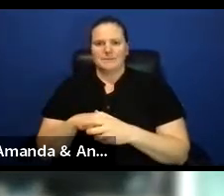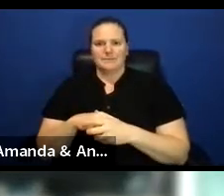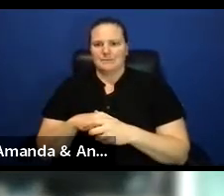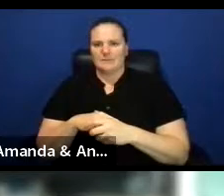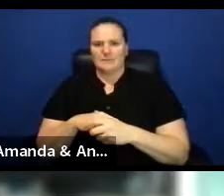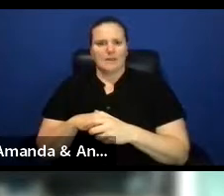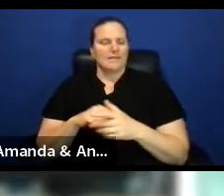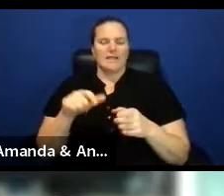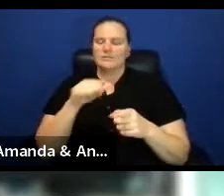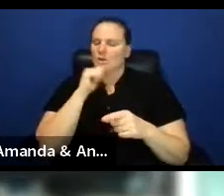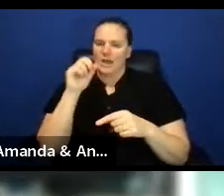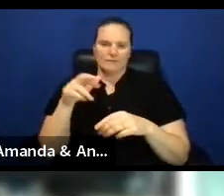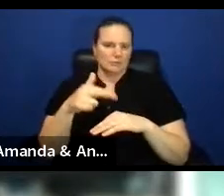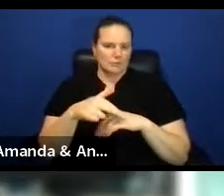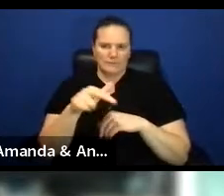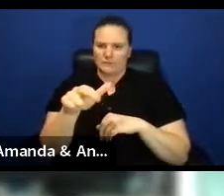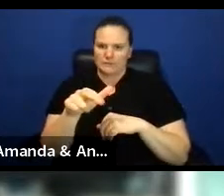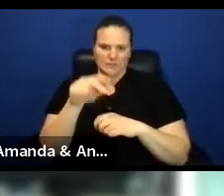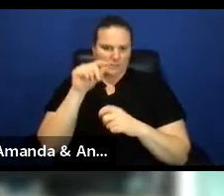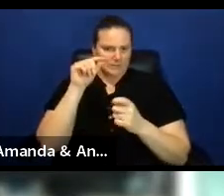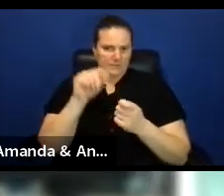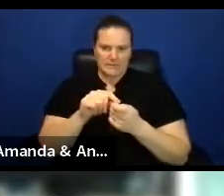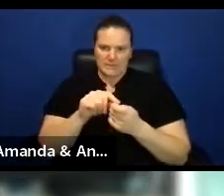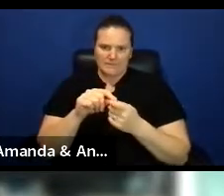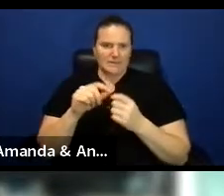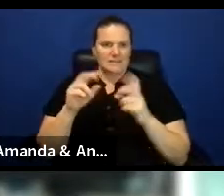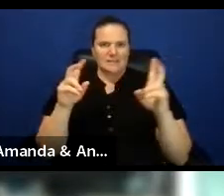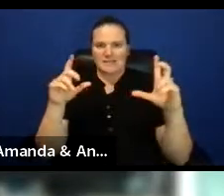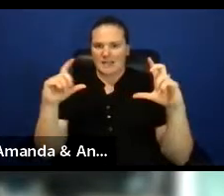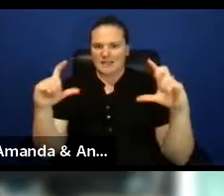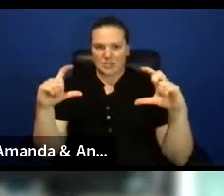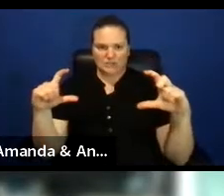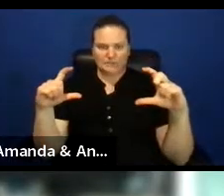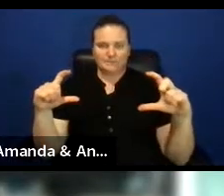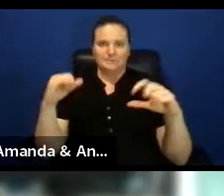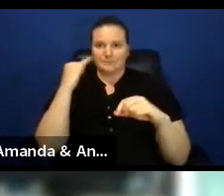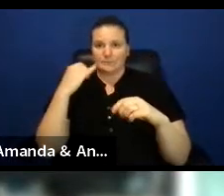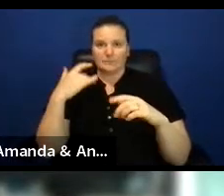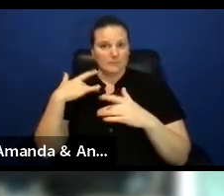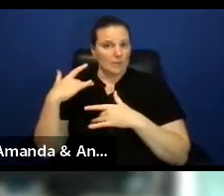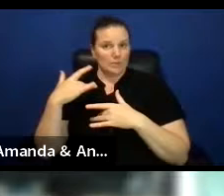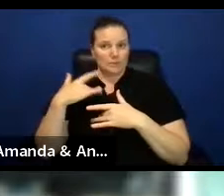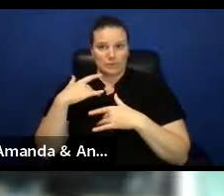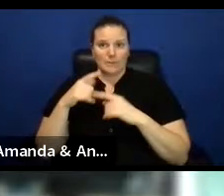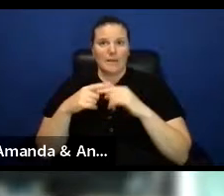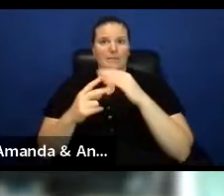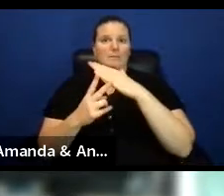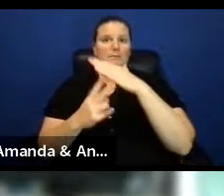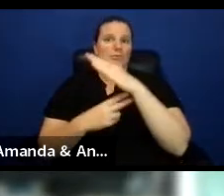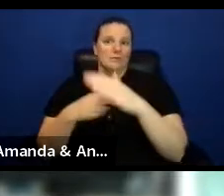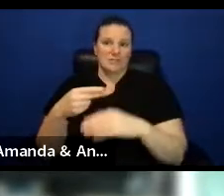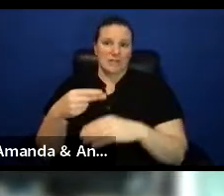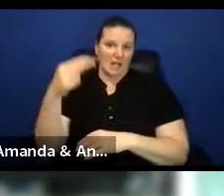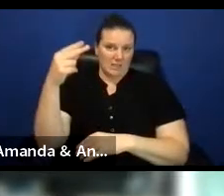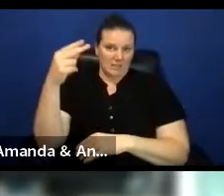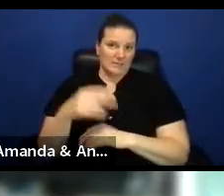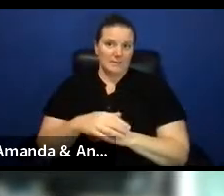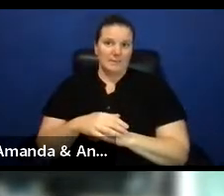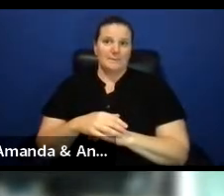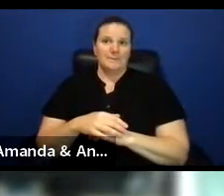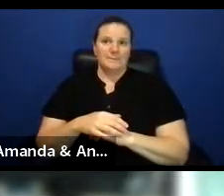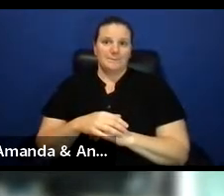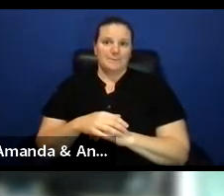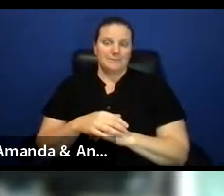have to reference a specific citation. If they have a concern about the bridge height